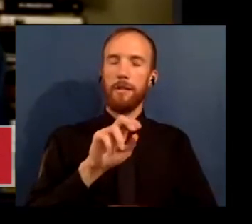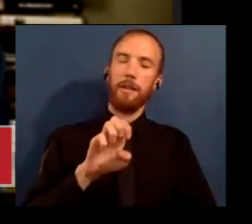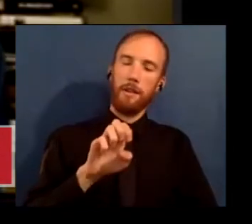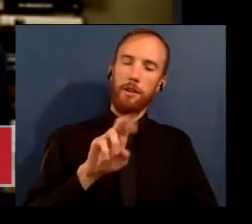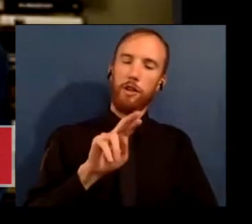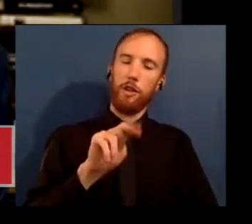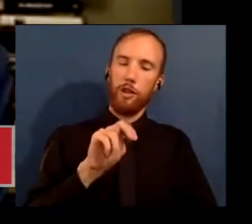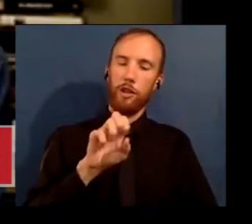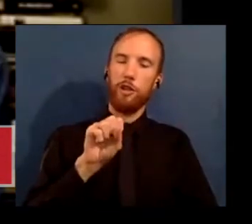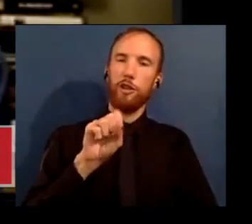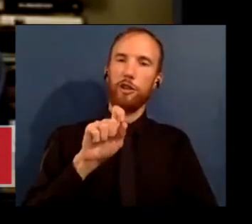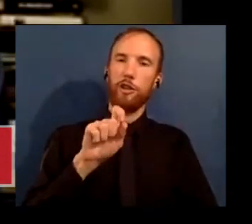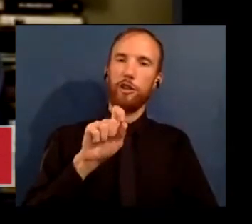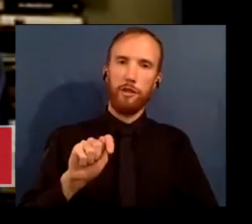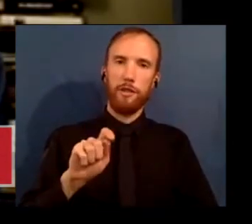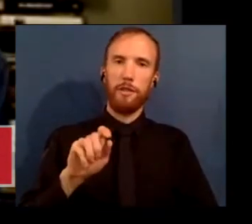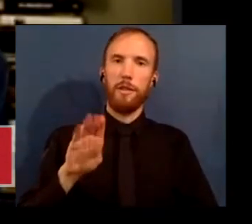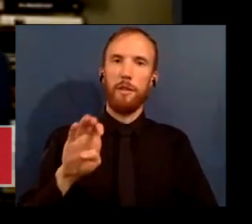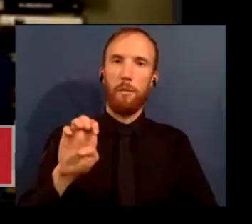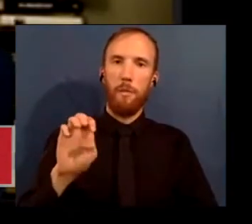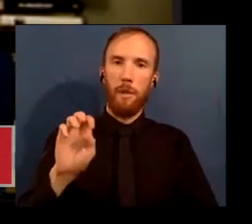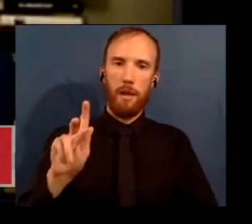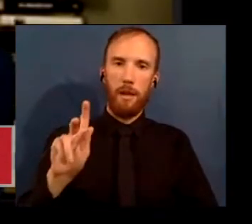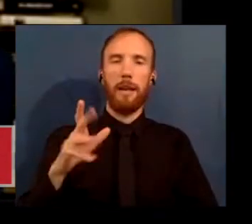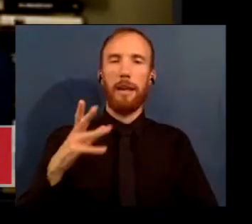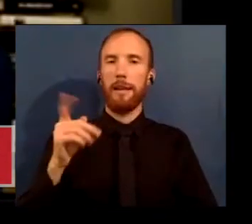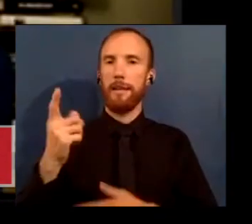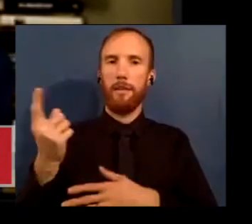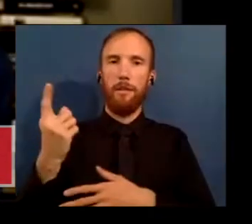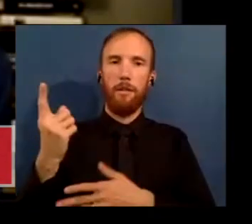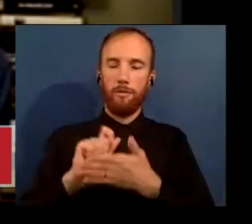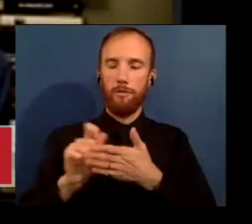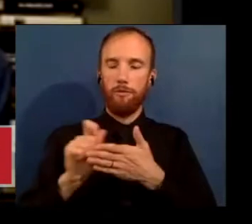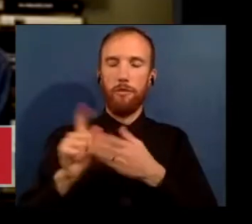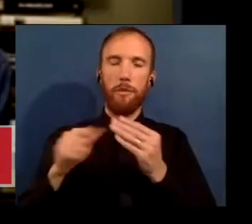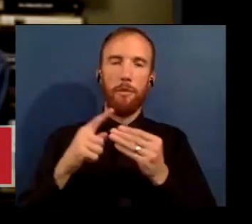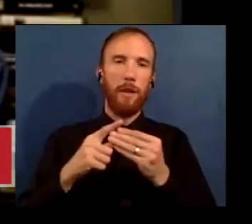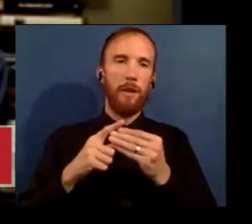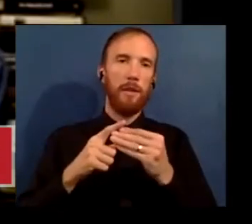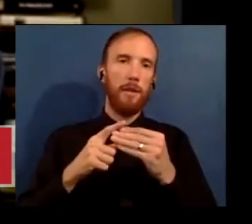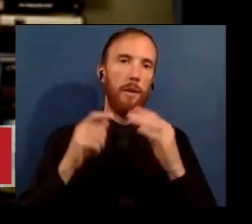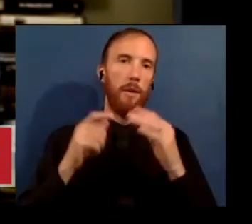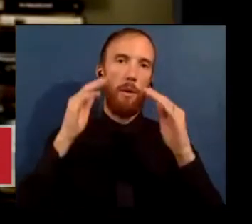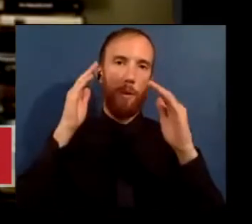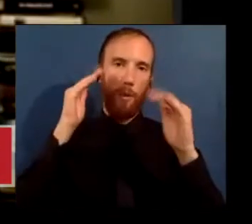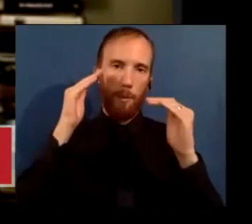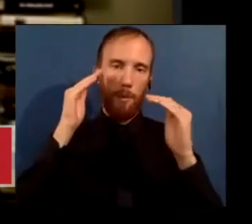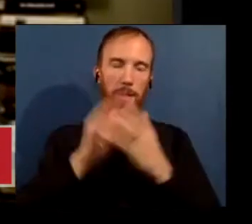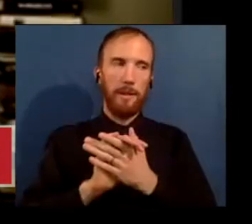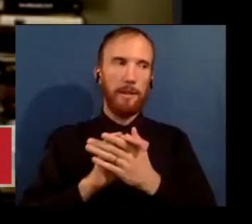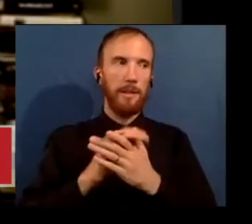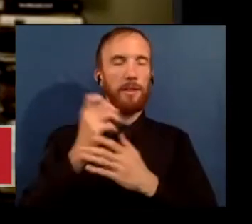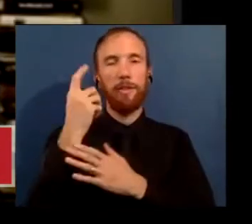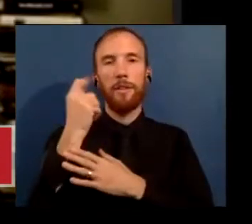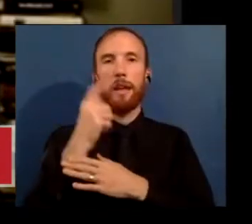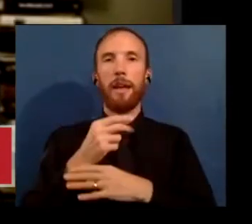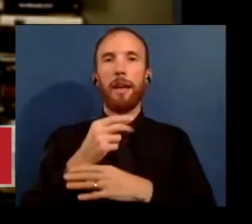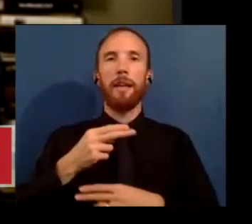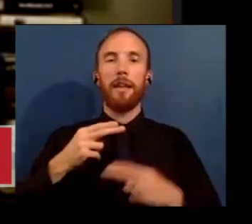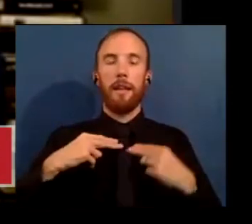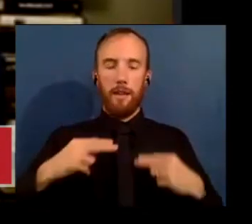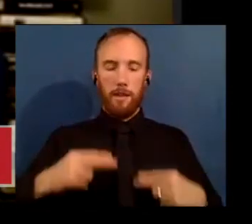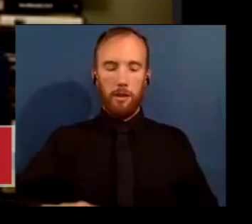the importance of hope. And if you understand human history as dialectical, you know, always in motion,